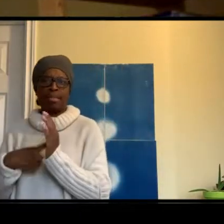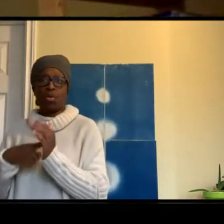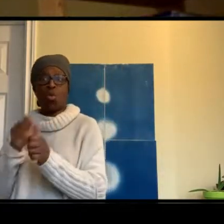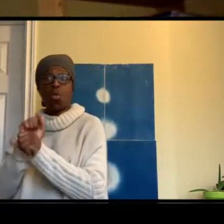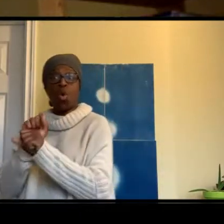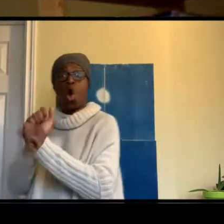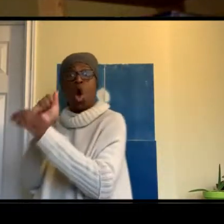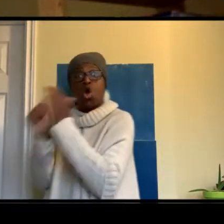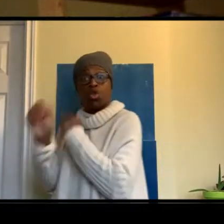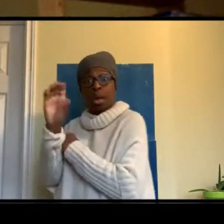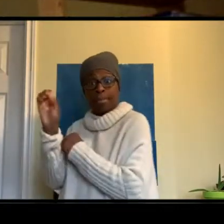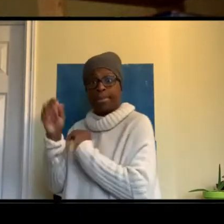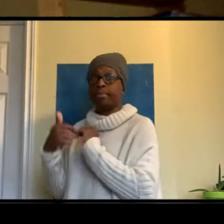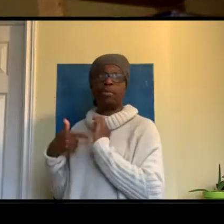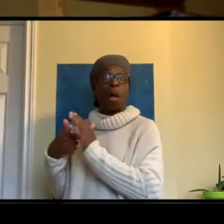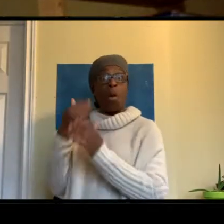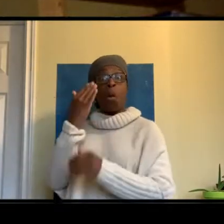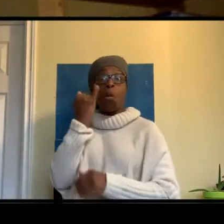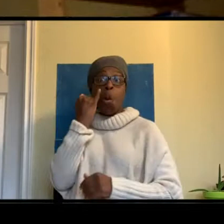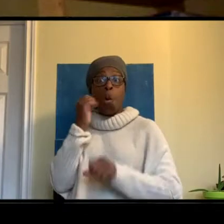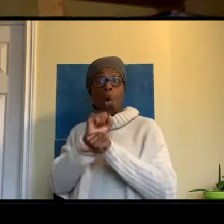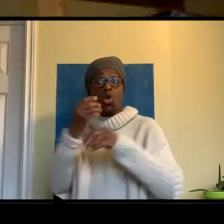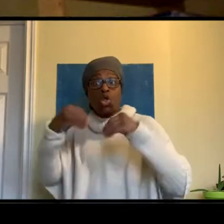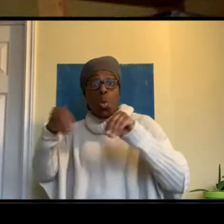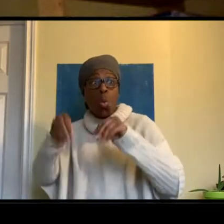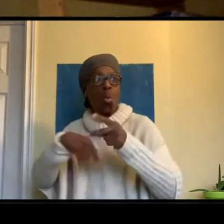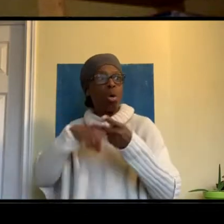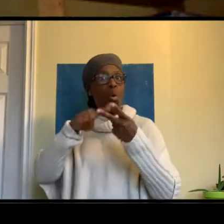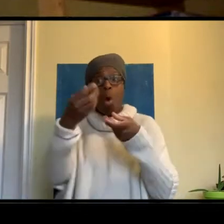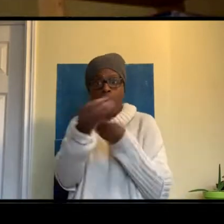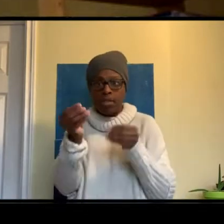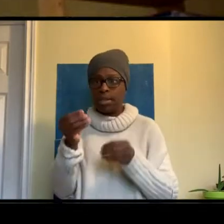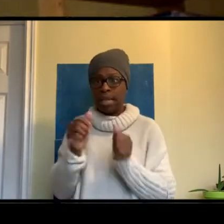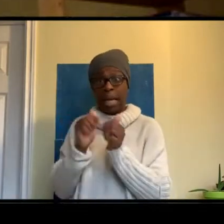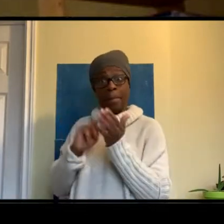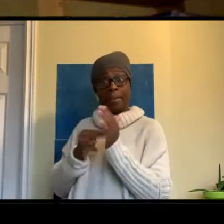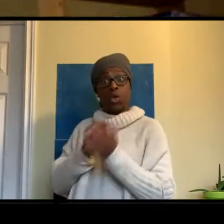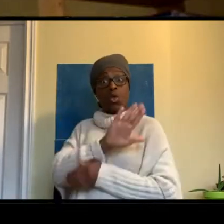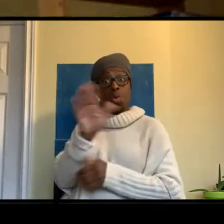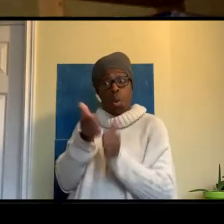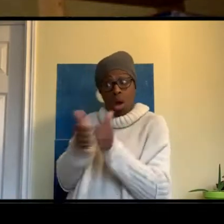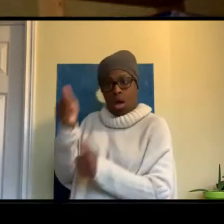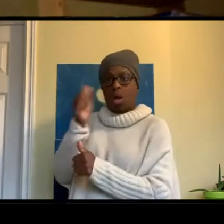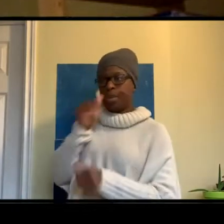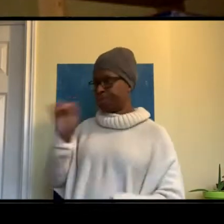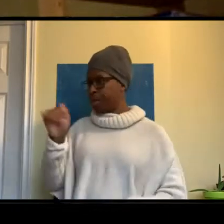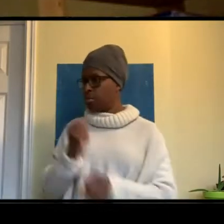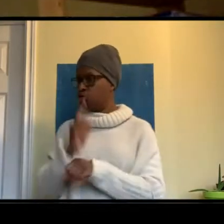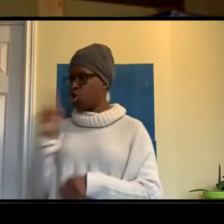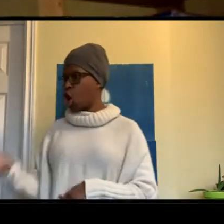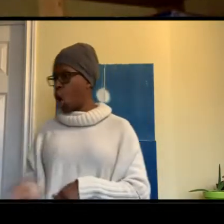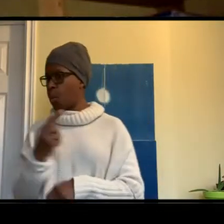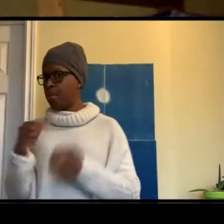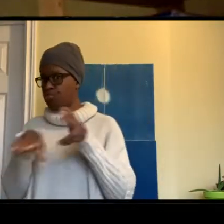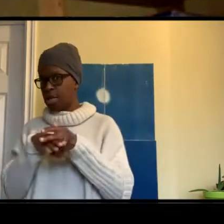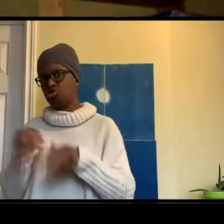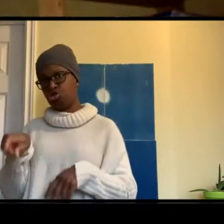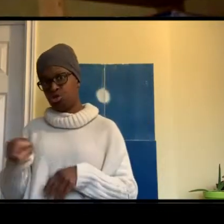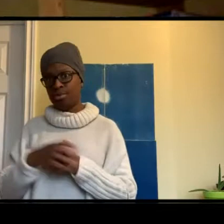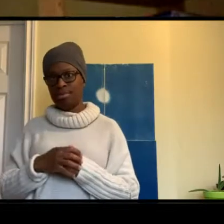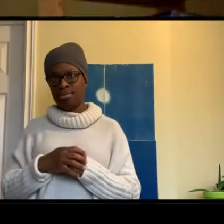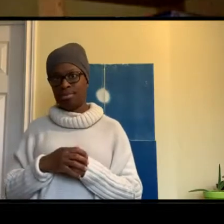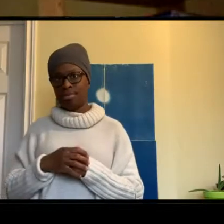is going to make sure that you take your scheduled breaks because they understand that taking a break brings back a